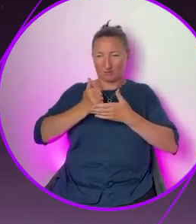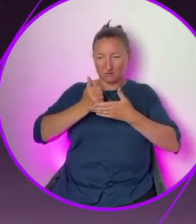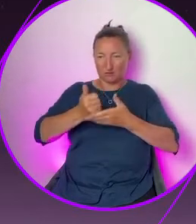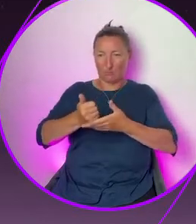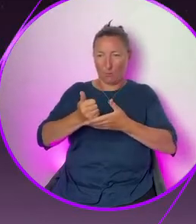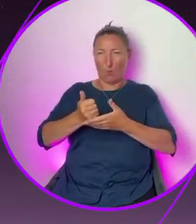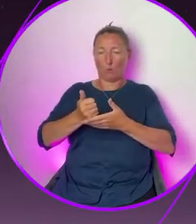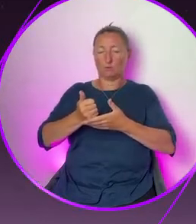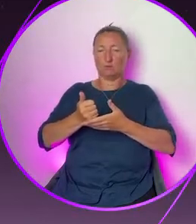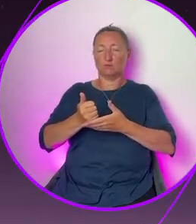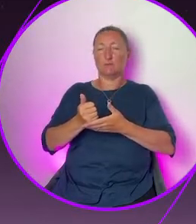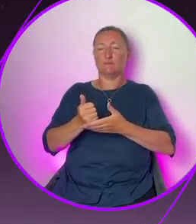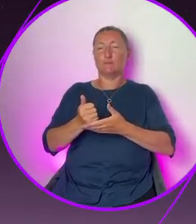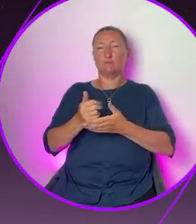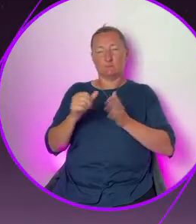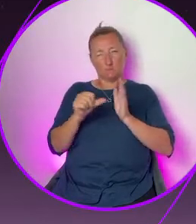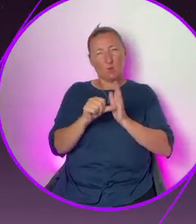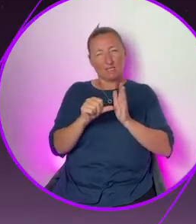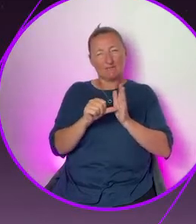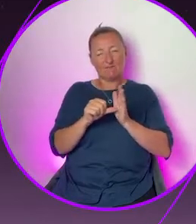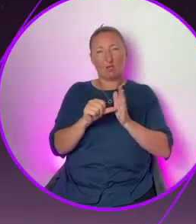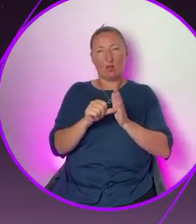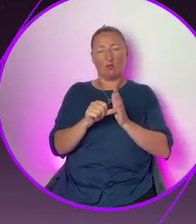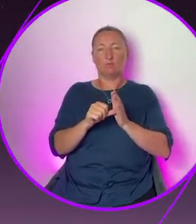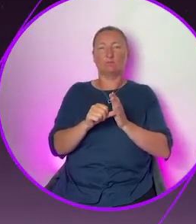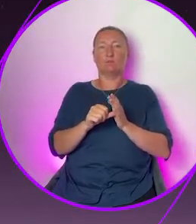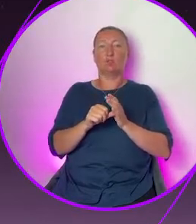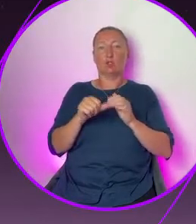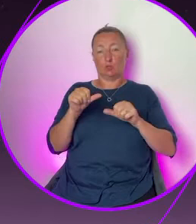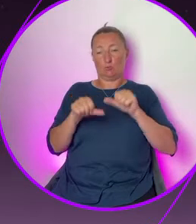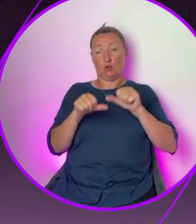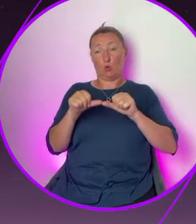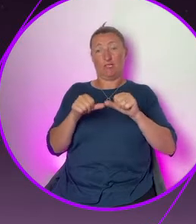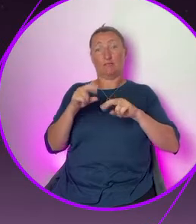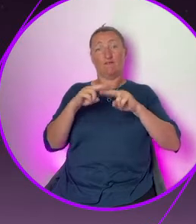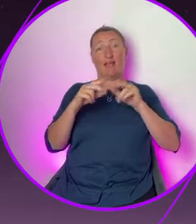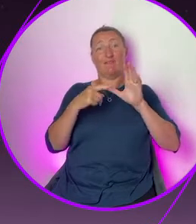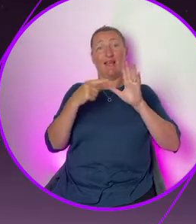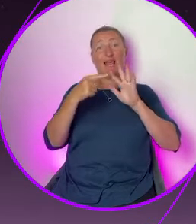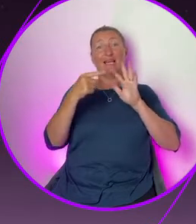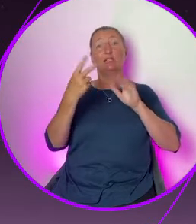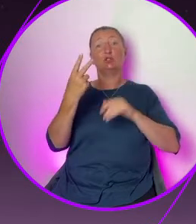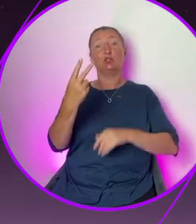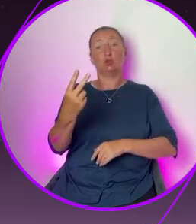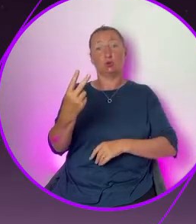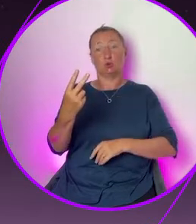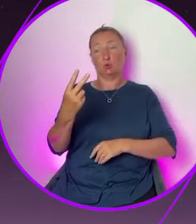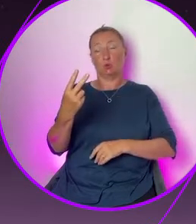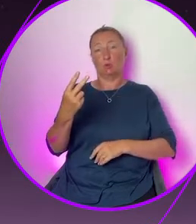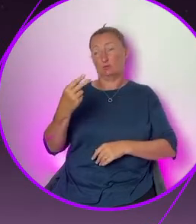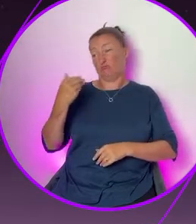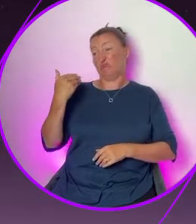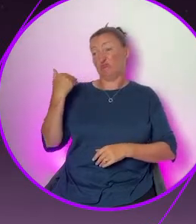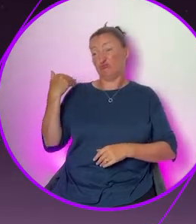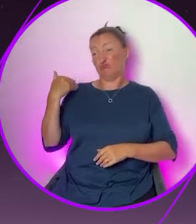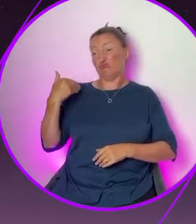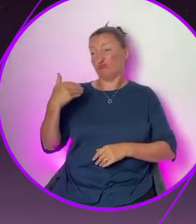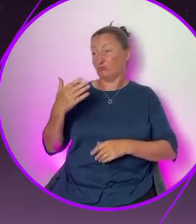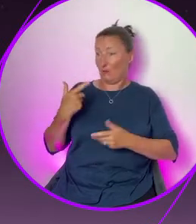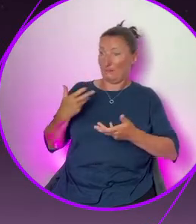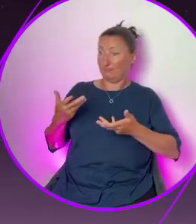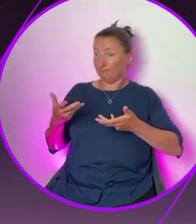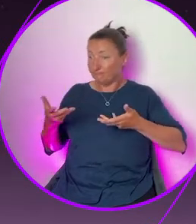practices. So as part of the process of working on Phase 2 over the last year, we've been speaking to a number of practitioners